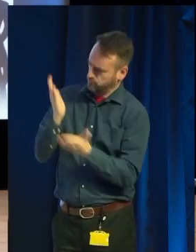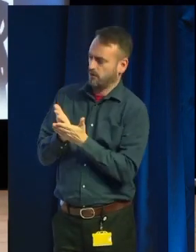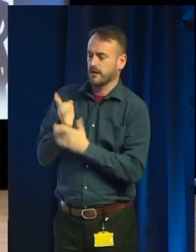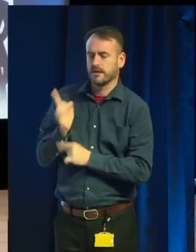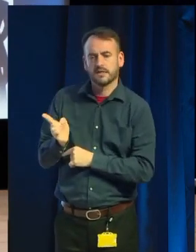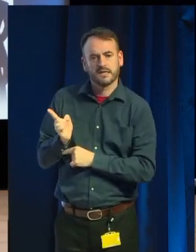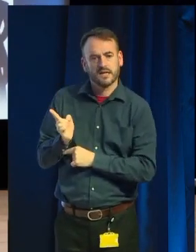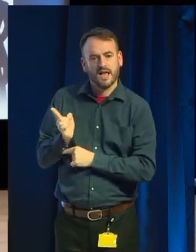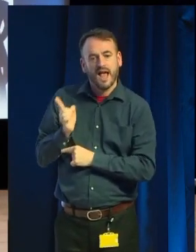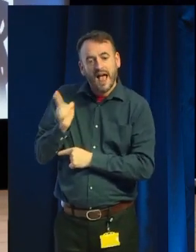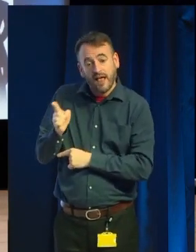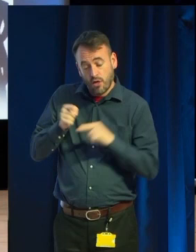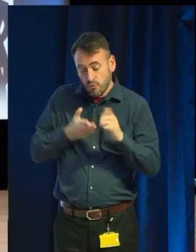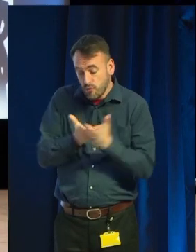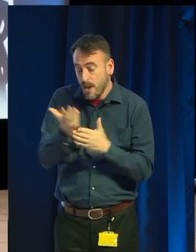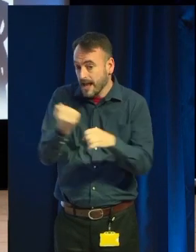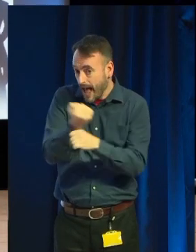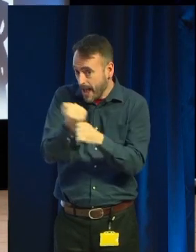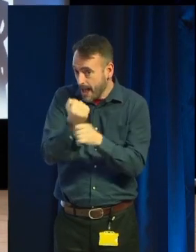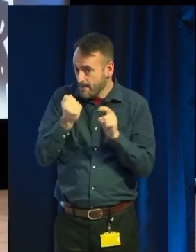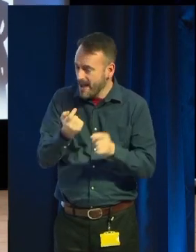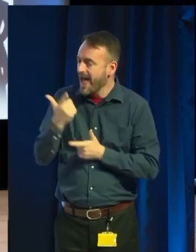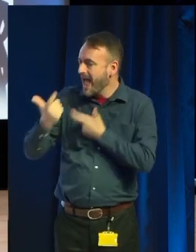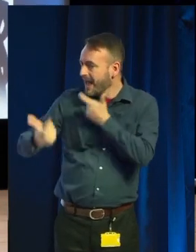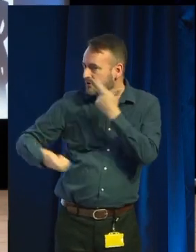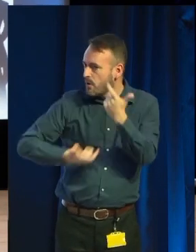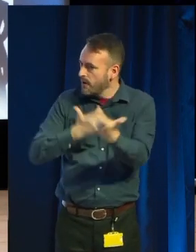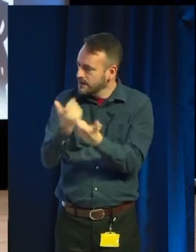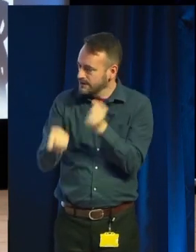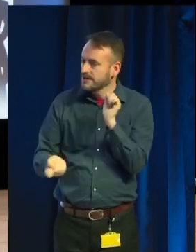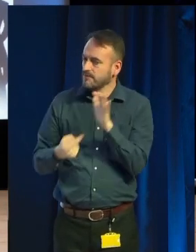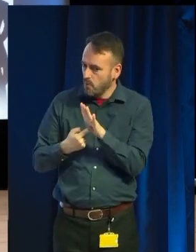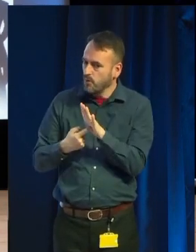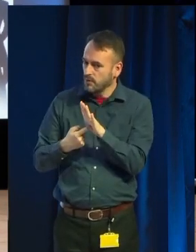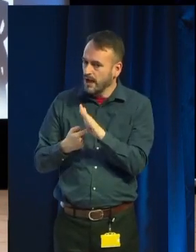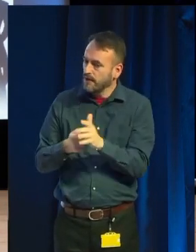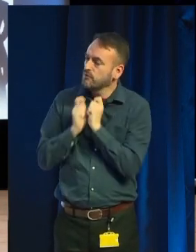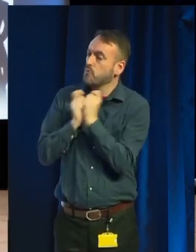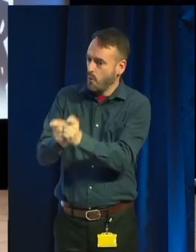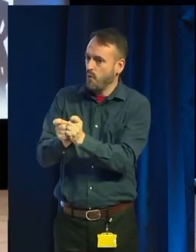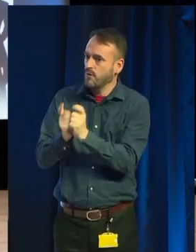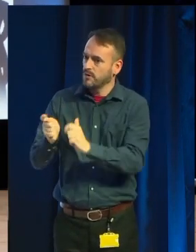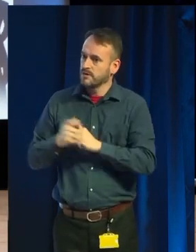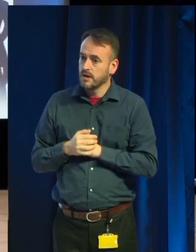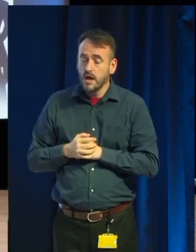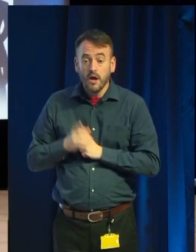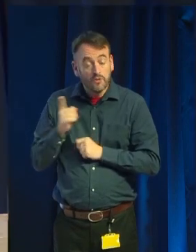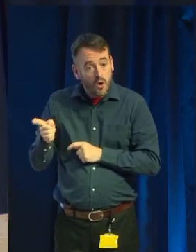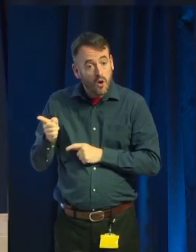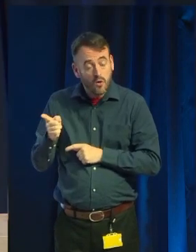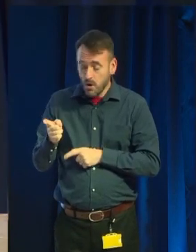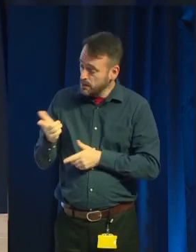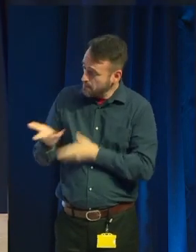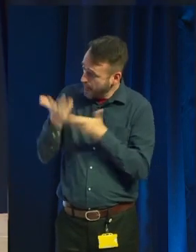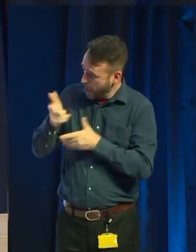is rewarded. Often, if the player doesn't follow what the text says explicitly,